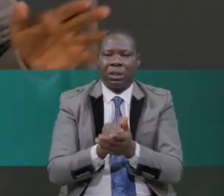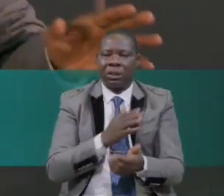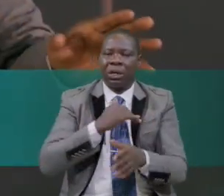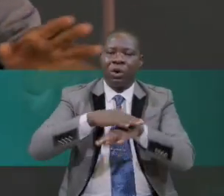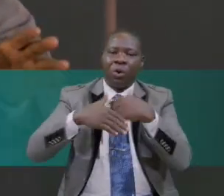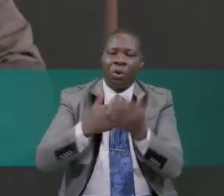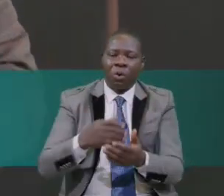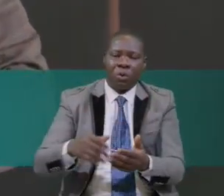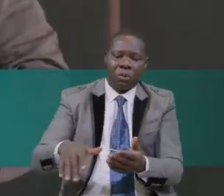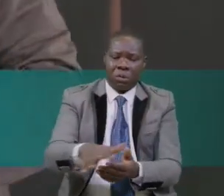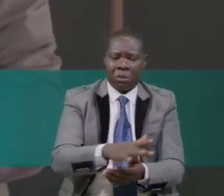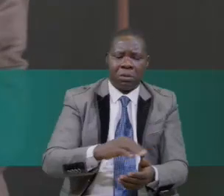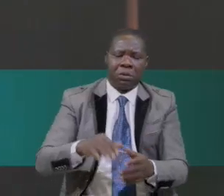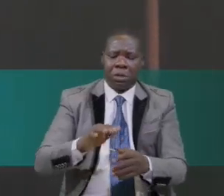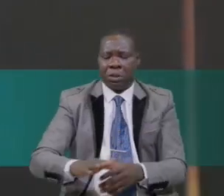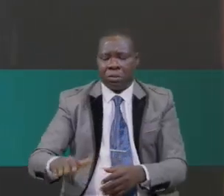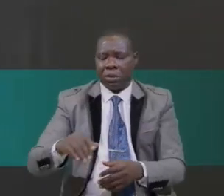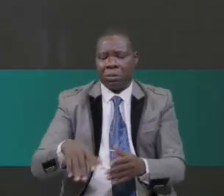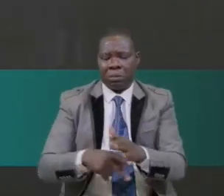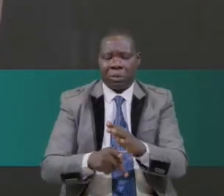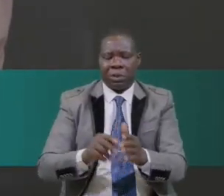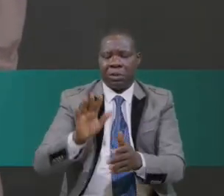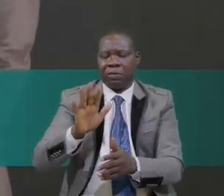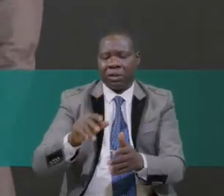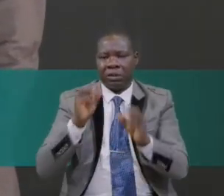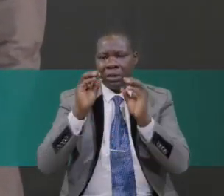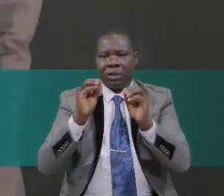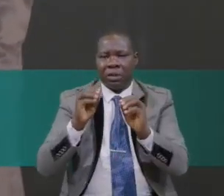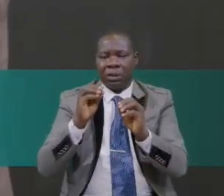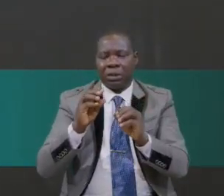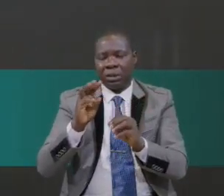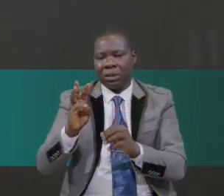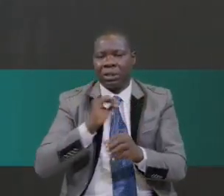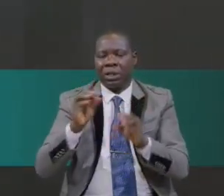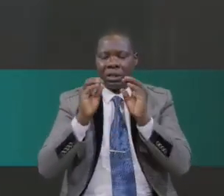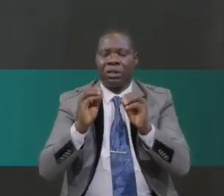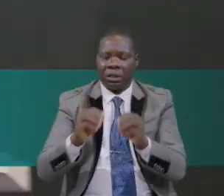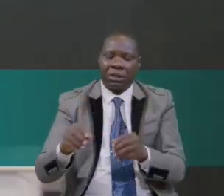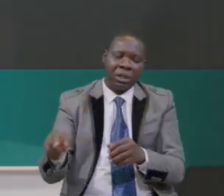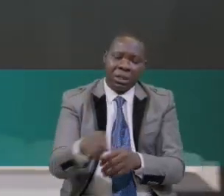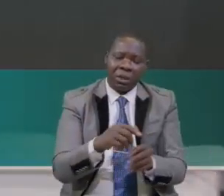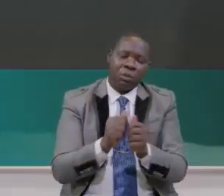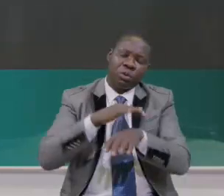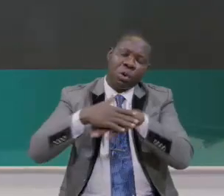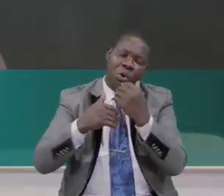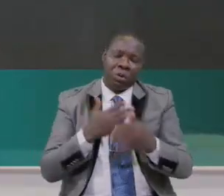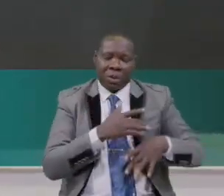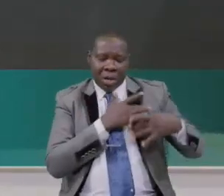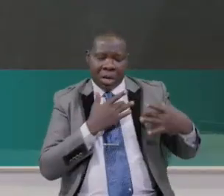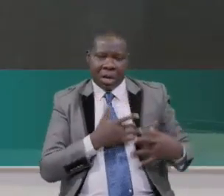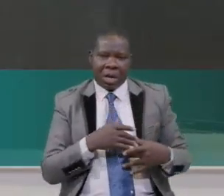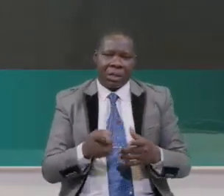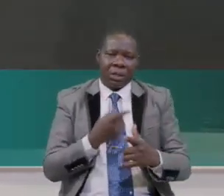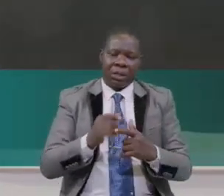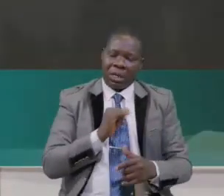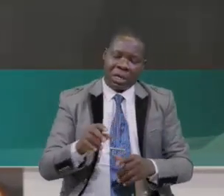children, primary 5, primary 6, teaching them, I did it with all my heart. And then I upgraded to secondary school, and